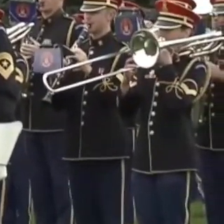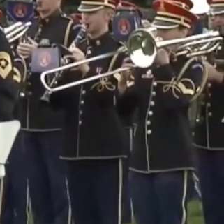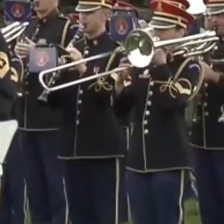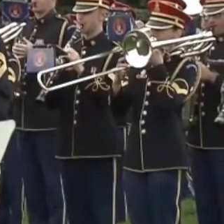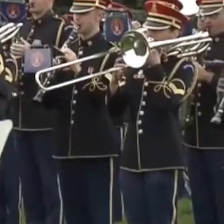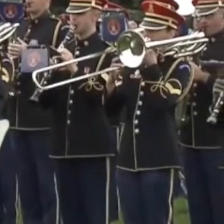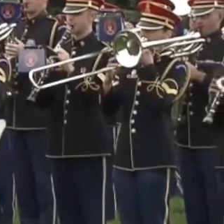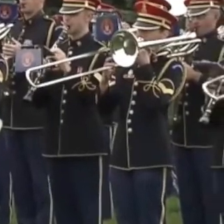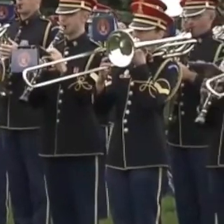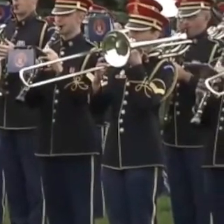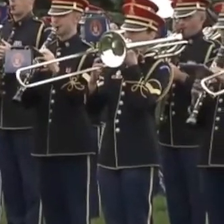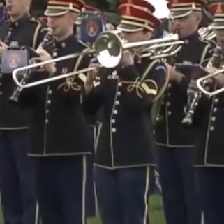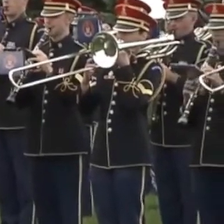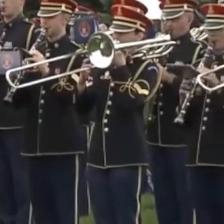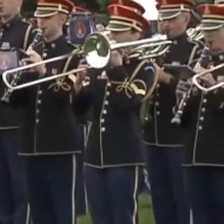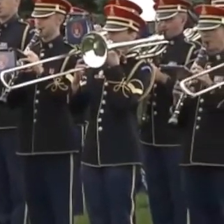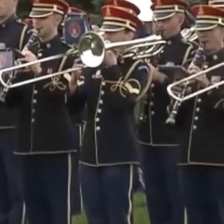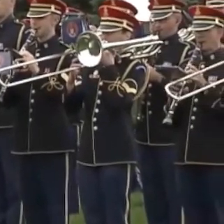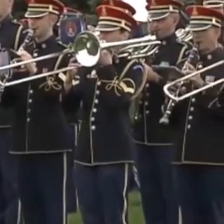Guard.